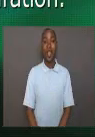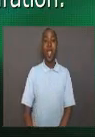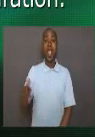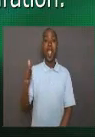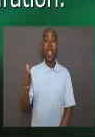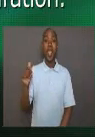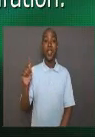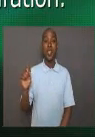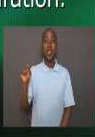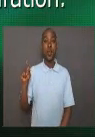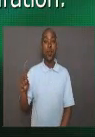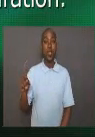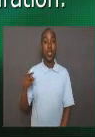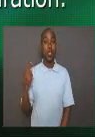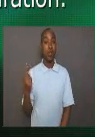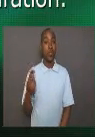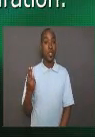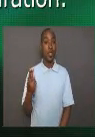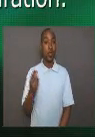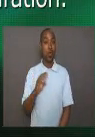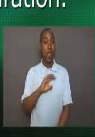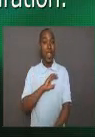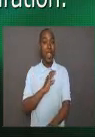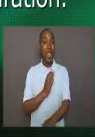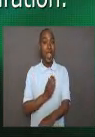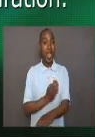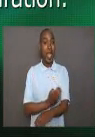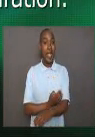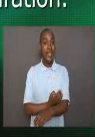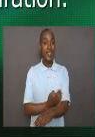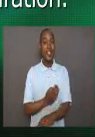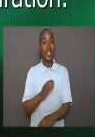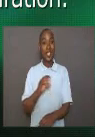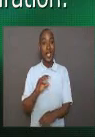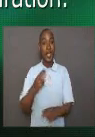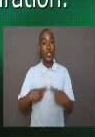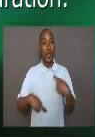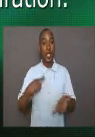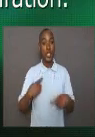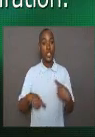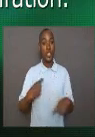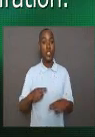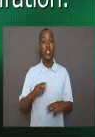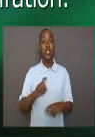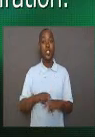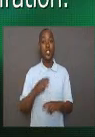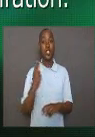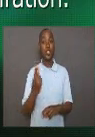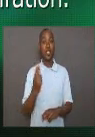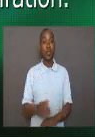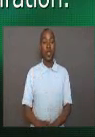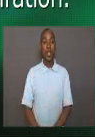ATP is used and created during cellular respiration.